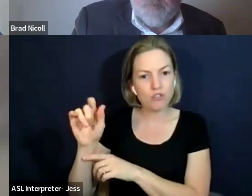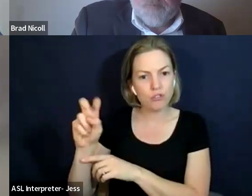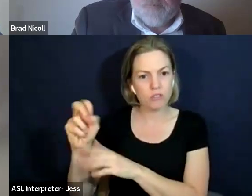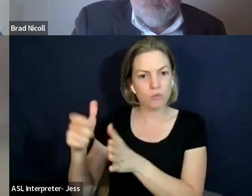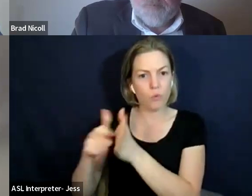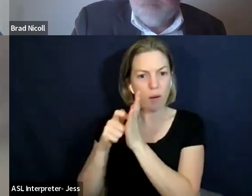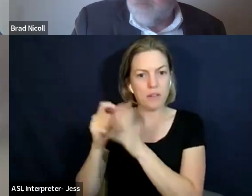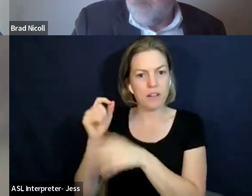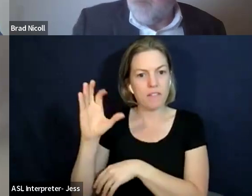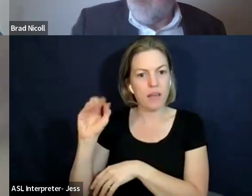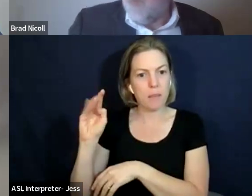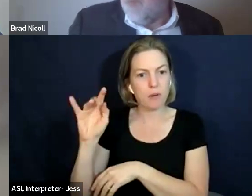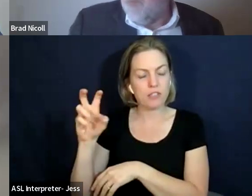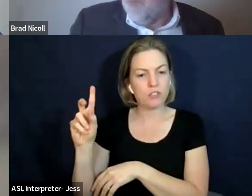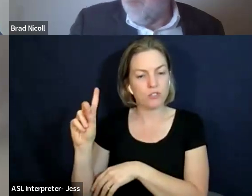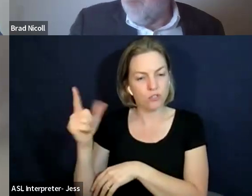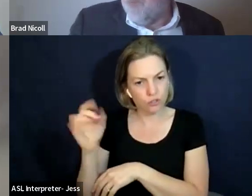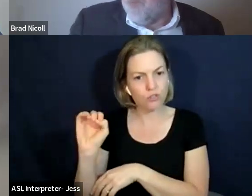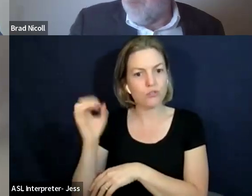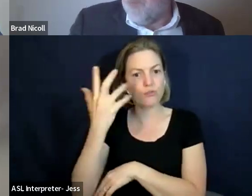requirements of the Cambridge Tree Protection Ordinance?